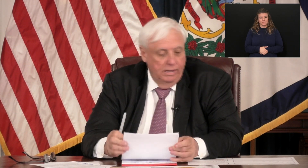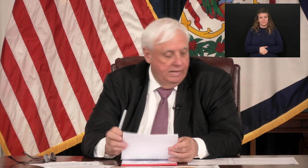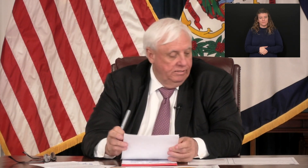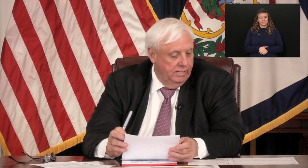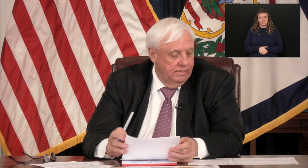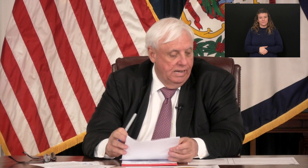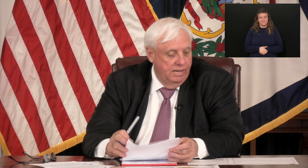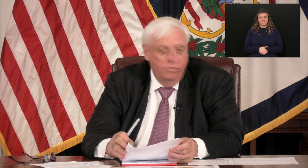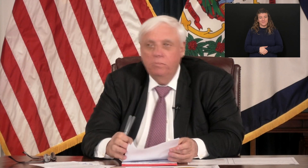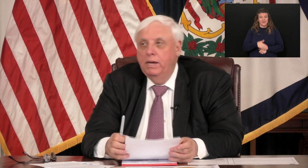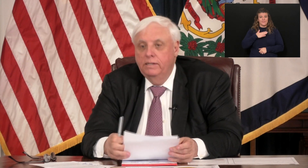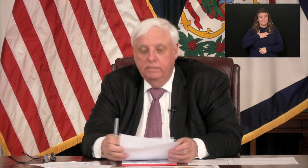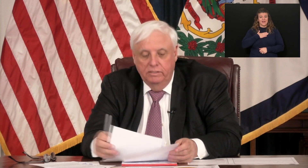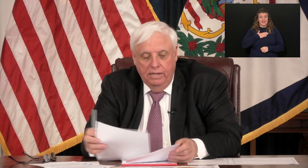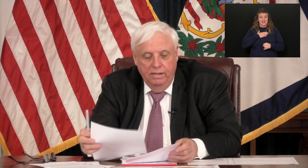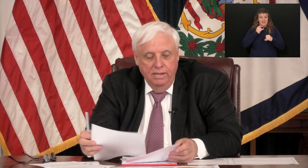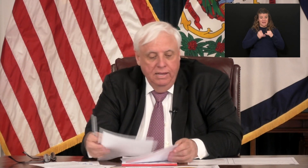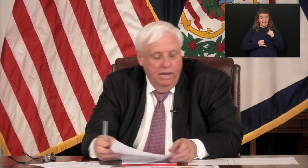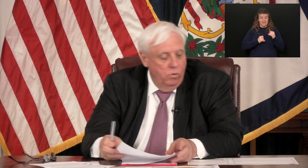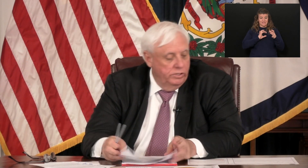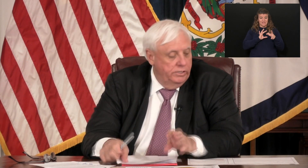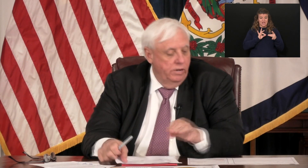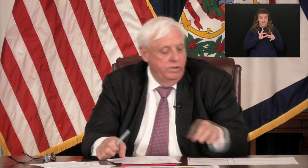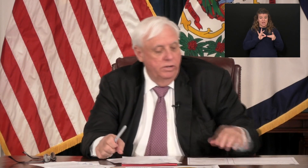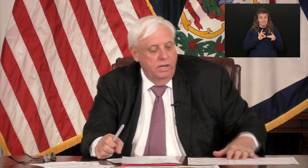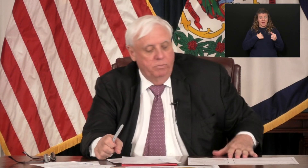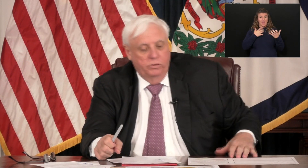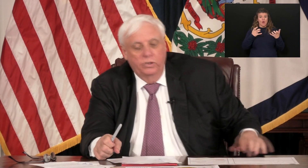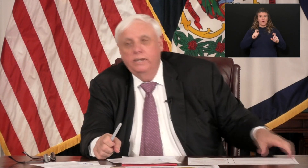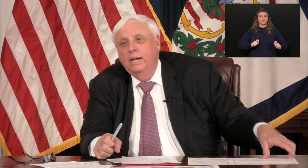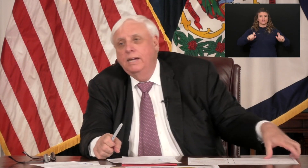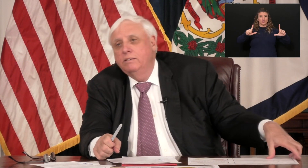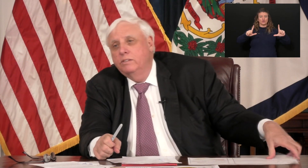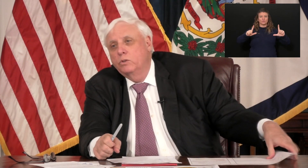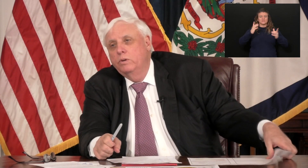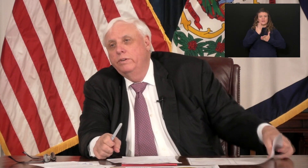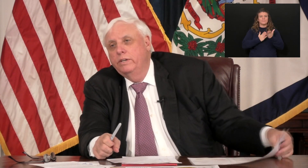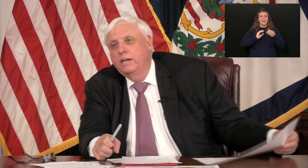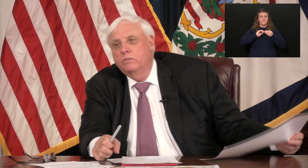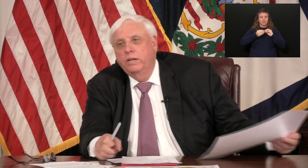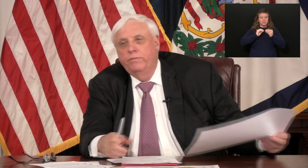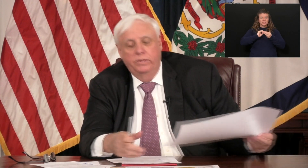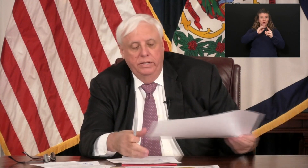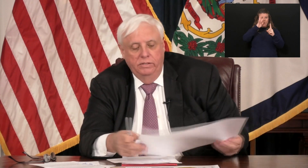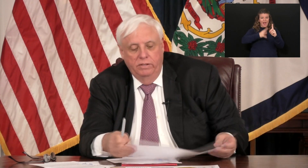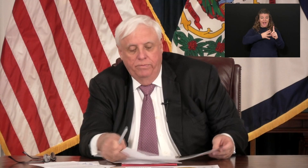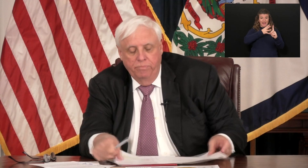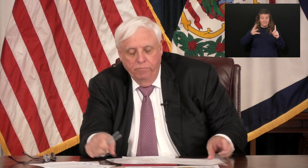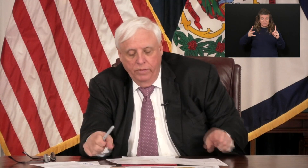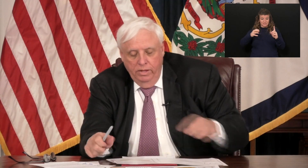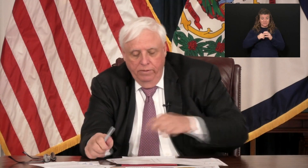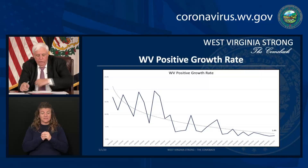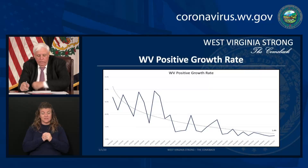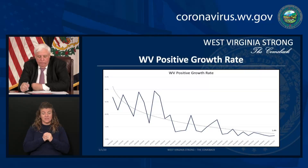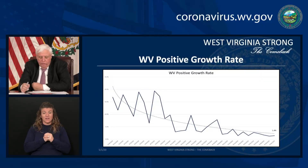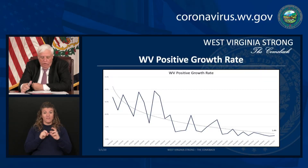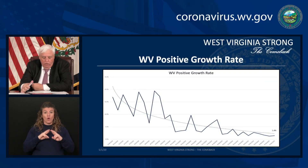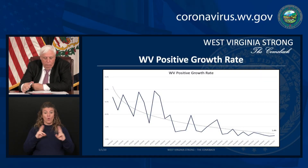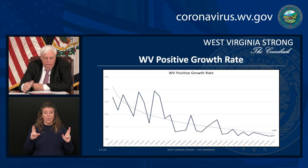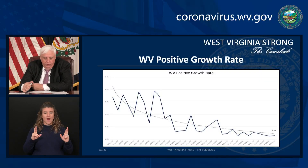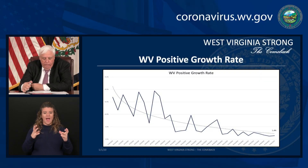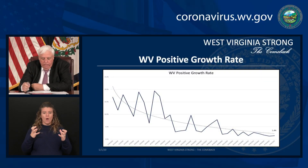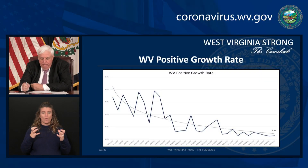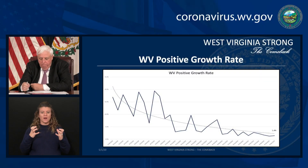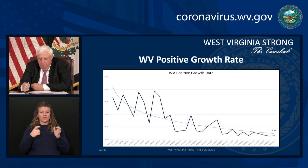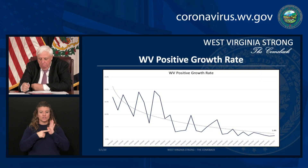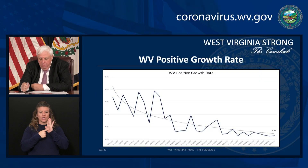The last thing that I have on my list is I want to show you a couple trend lines. And Jordan, are you guys ready for these? If we could start